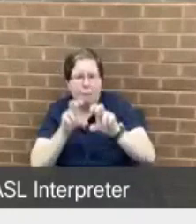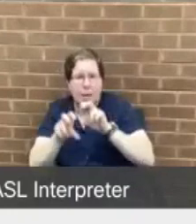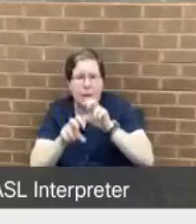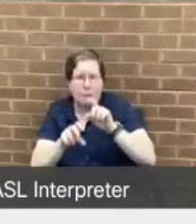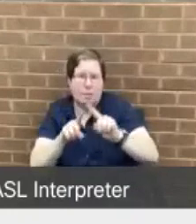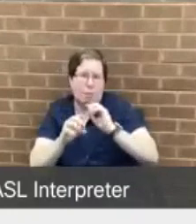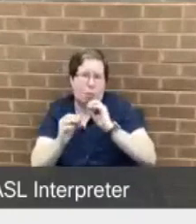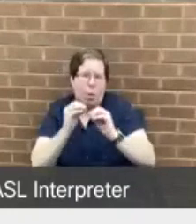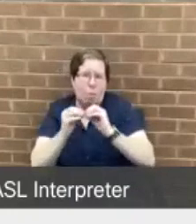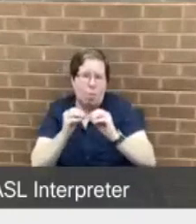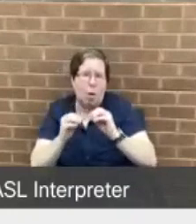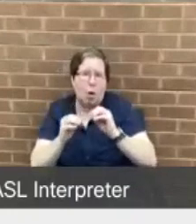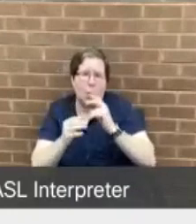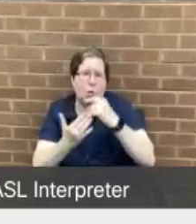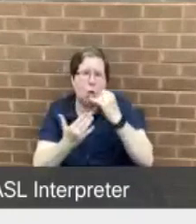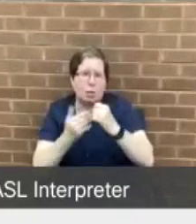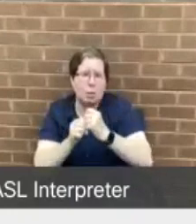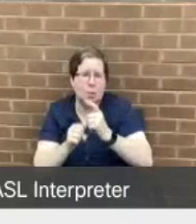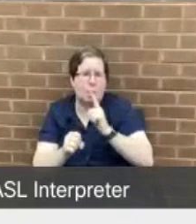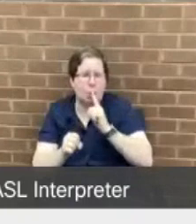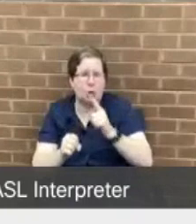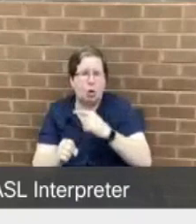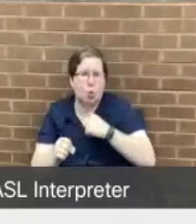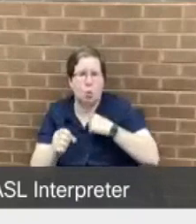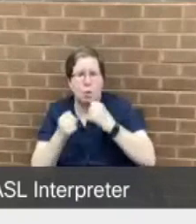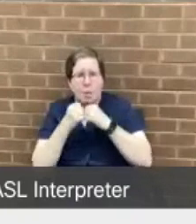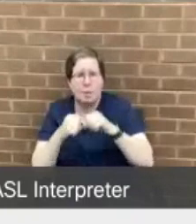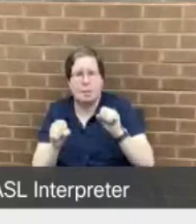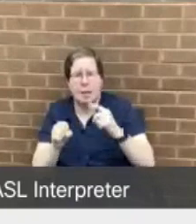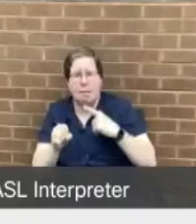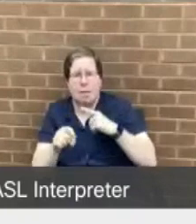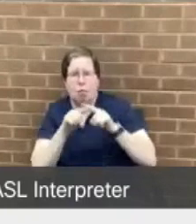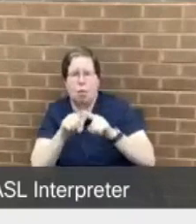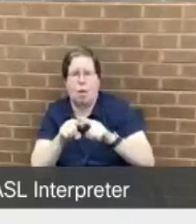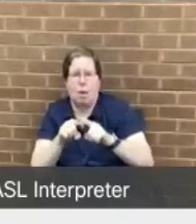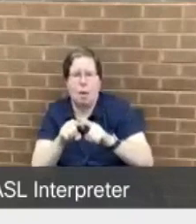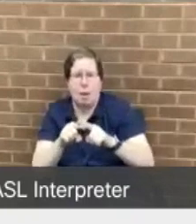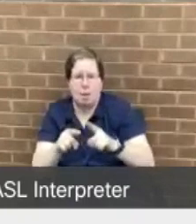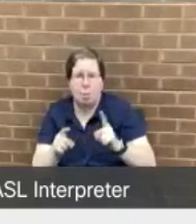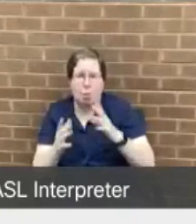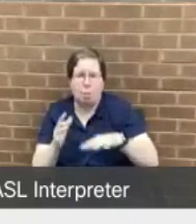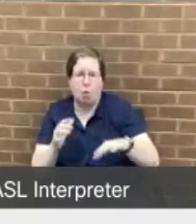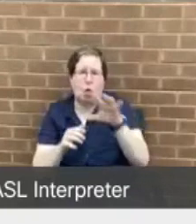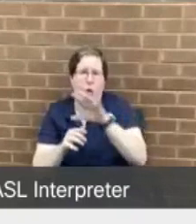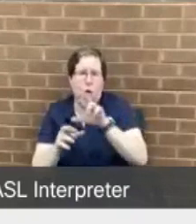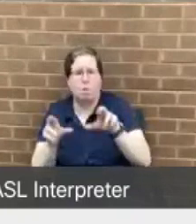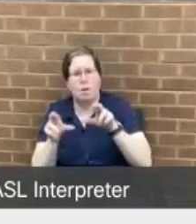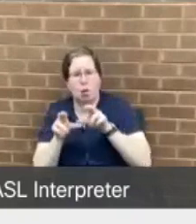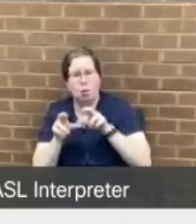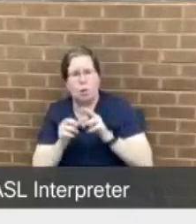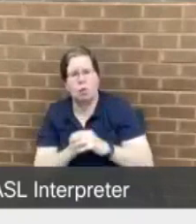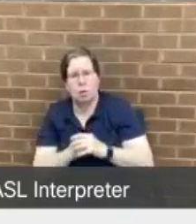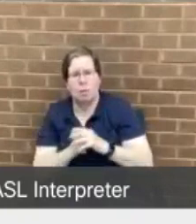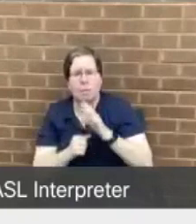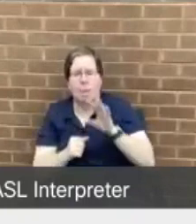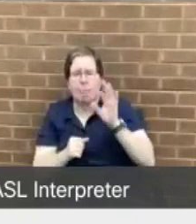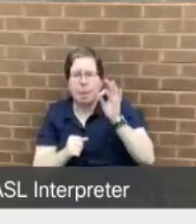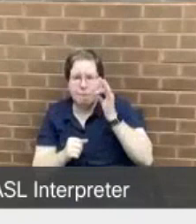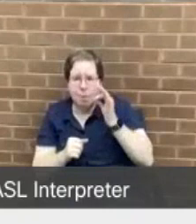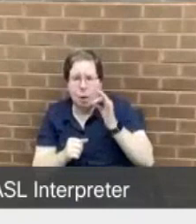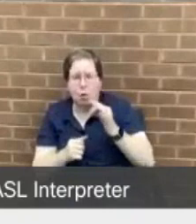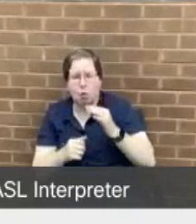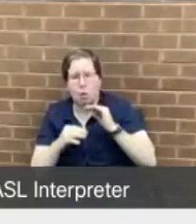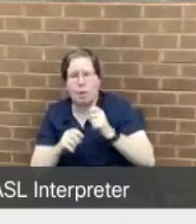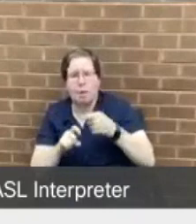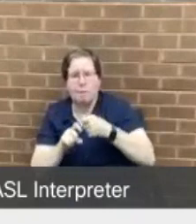to ensure that our system remains a safe and reliable transportation option for the entire region. Federal relief funding from the